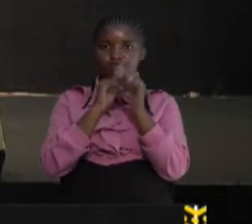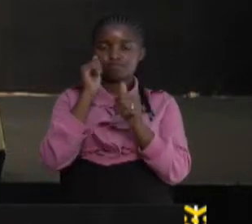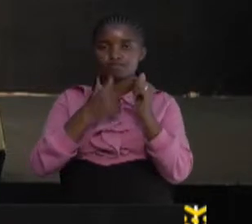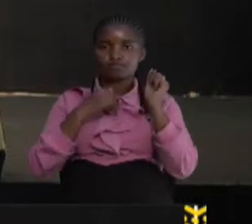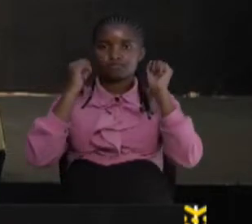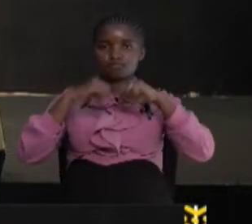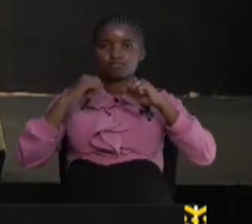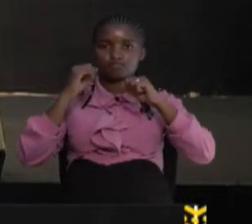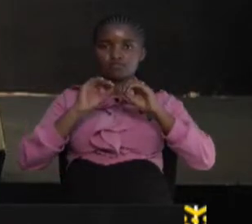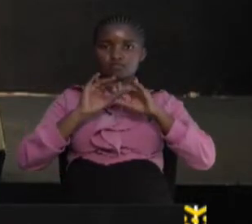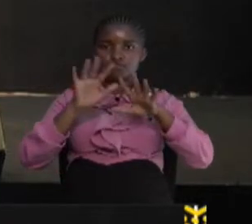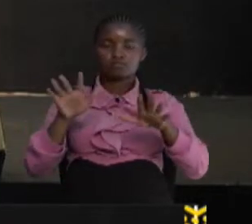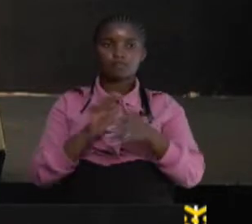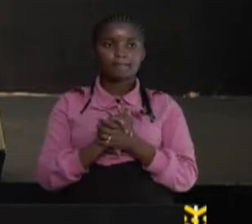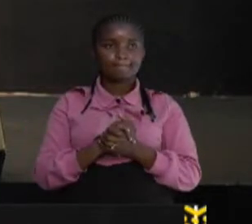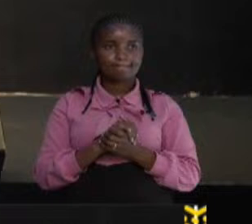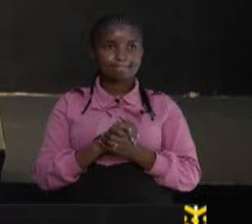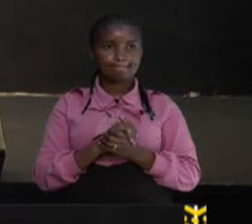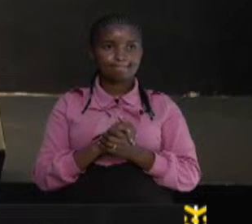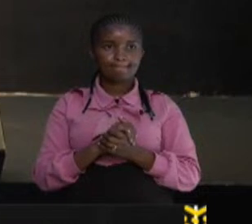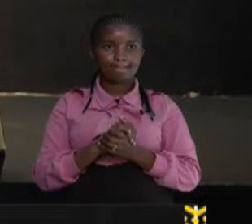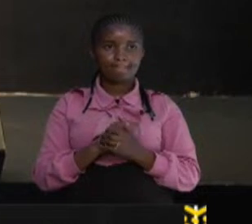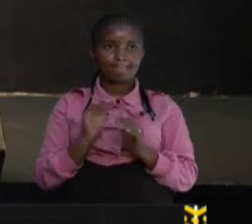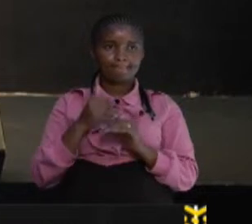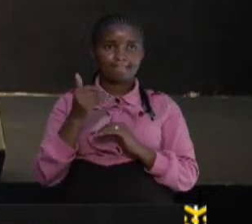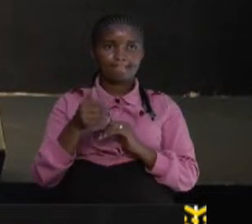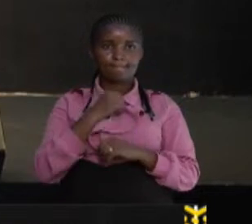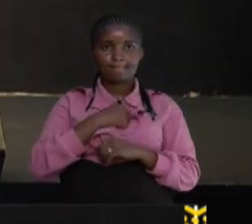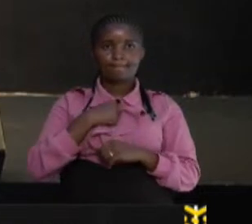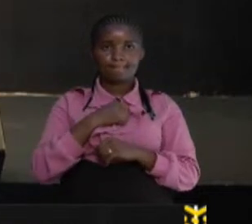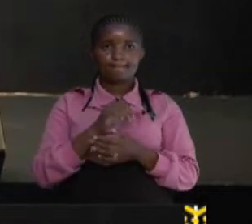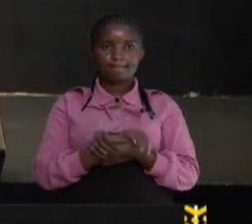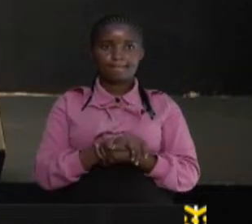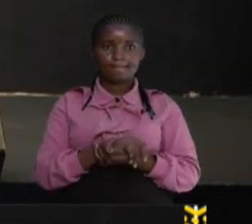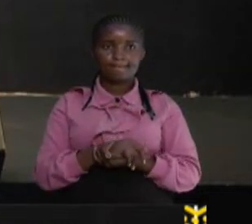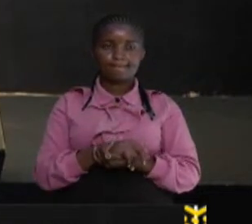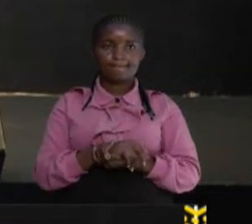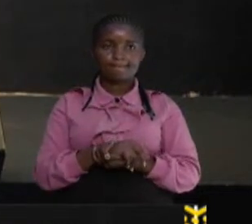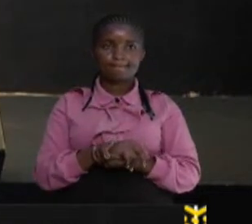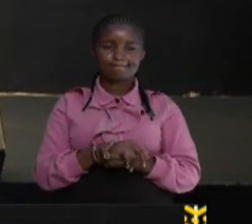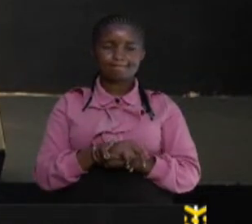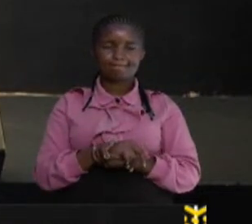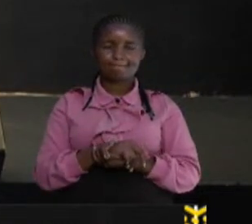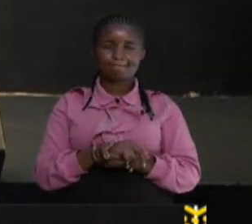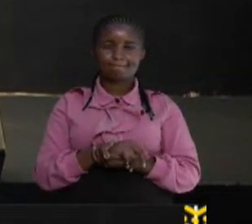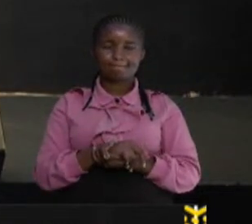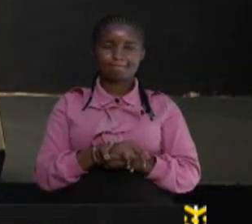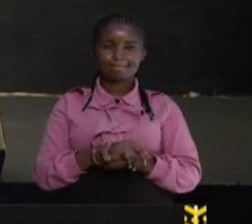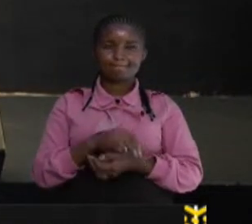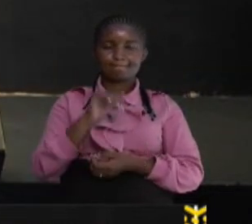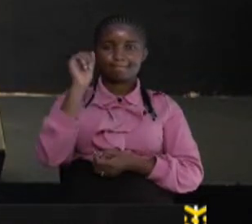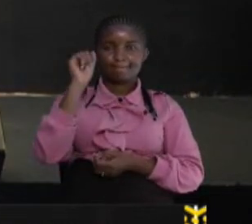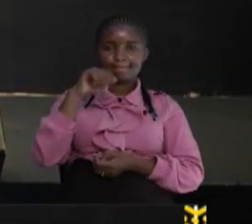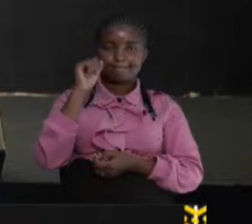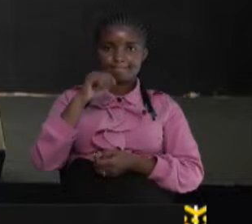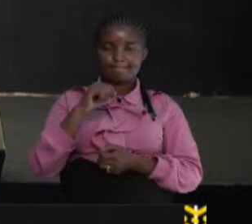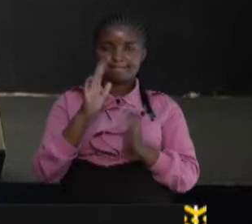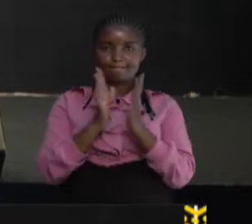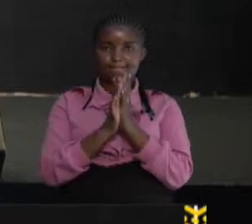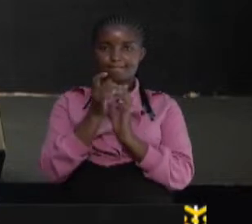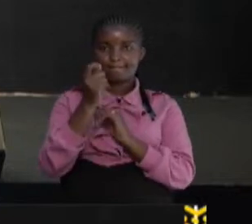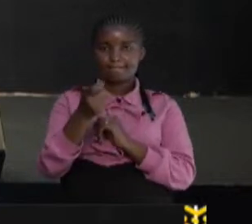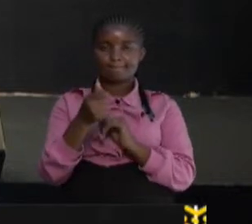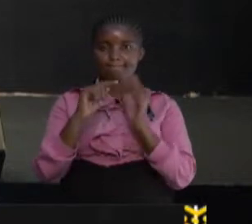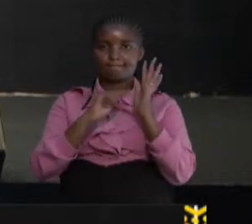potential to go viral. Next slide, sorry. Yes. So, with these few points